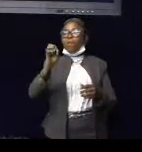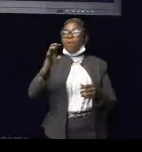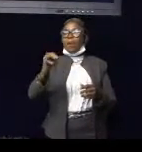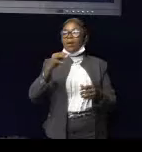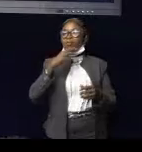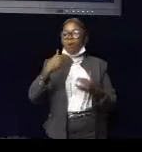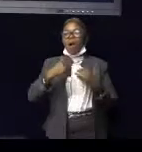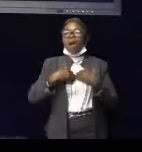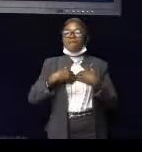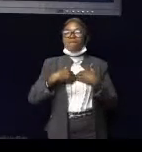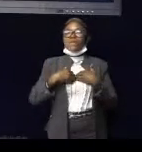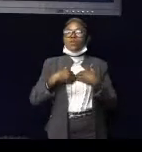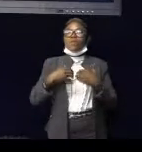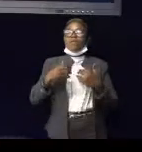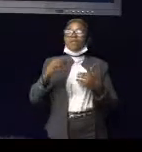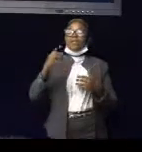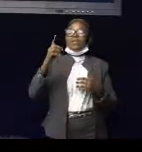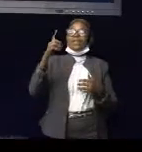cleverest?